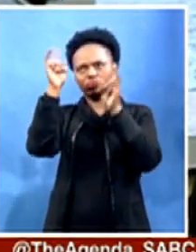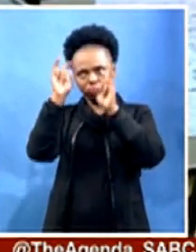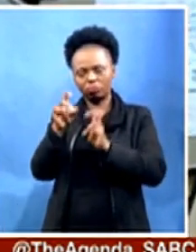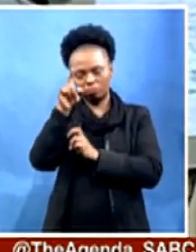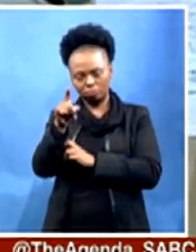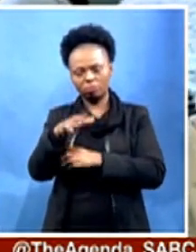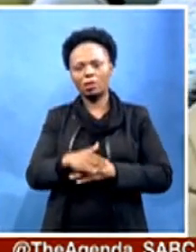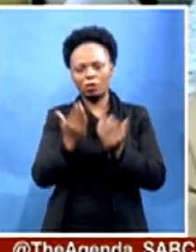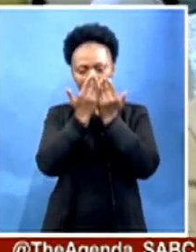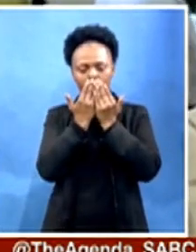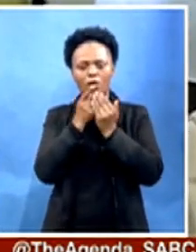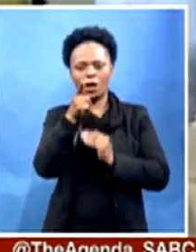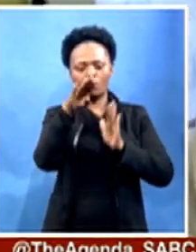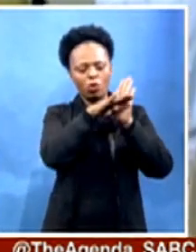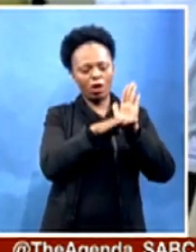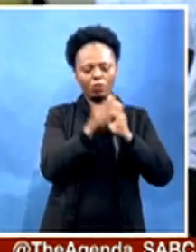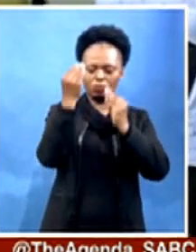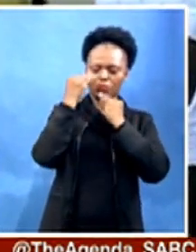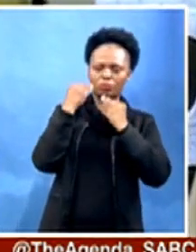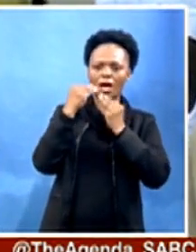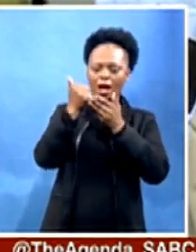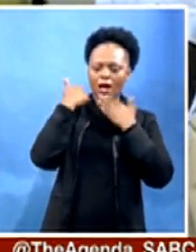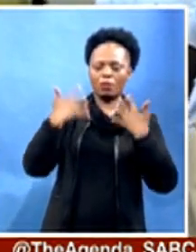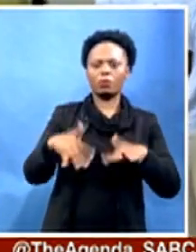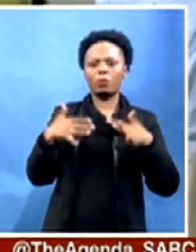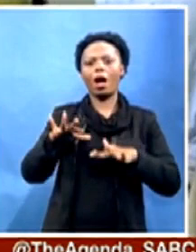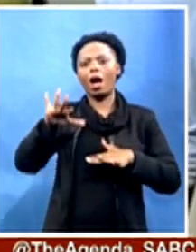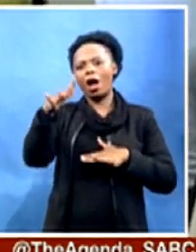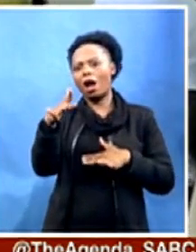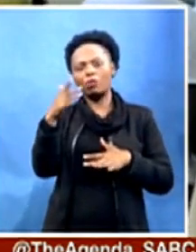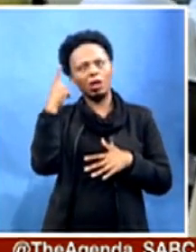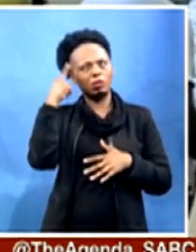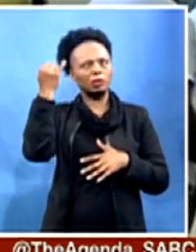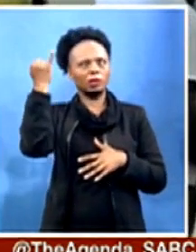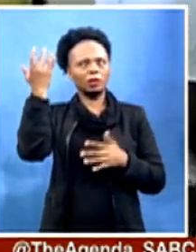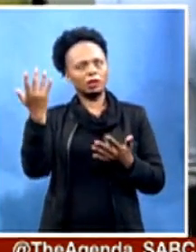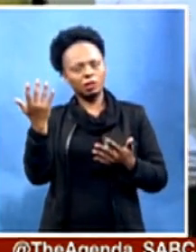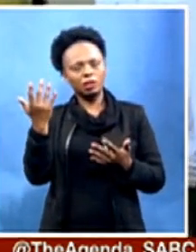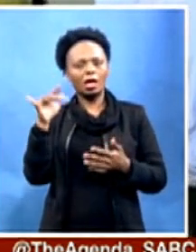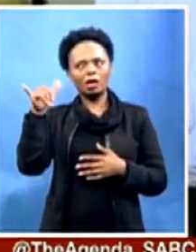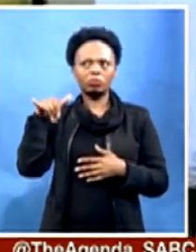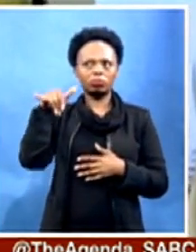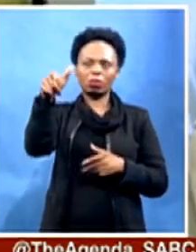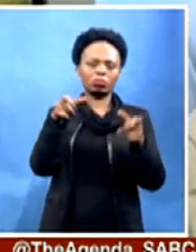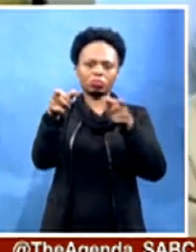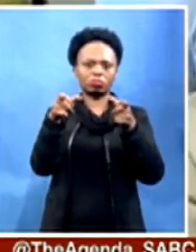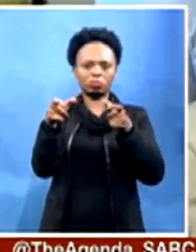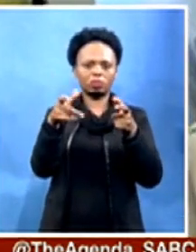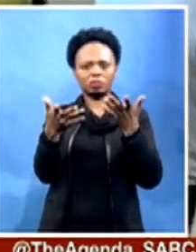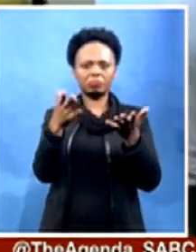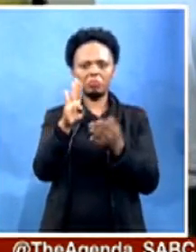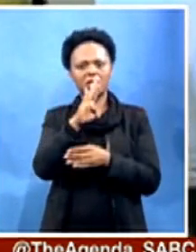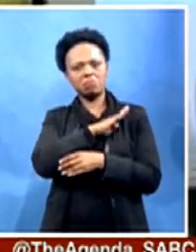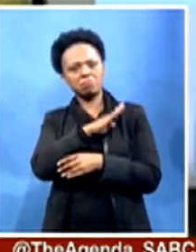this aviation industry. And I do see myself as a pilot maybe next year or in the next 2 years coming.